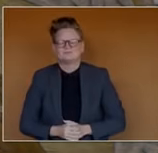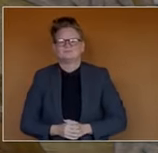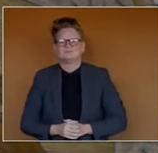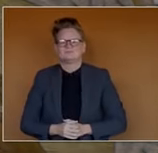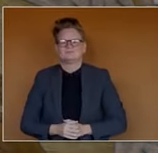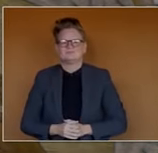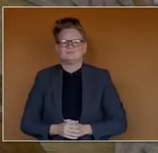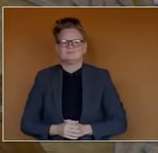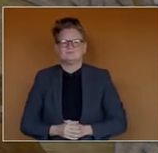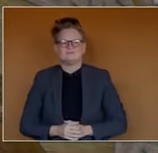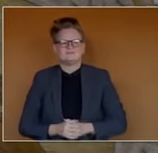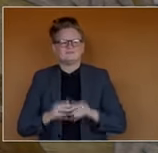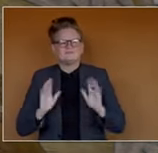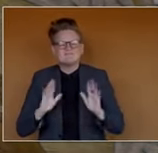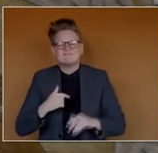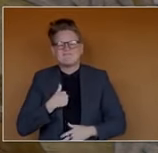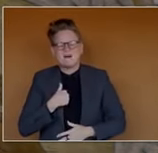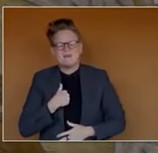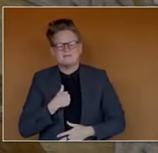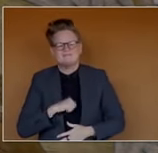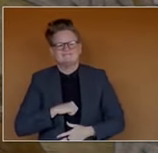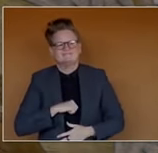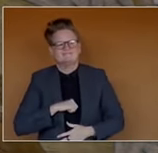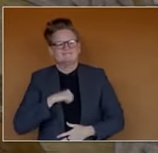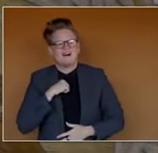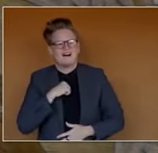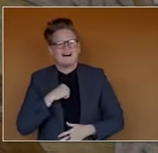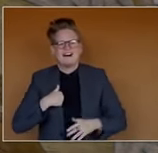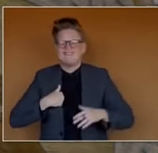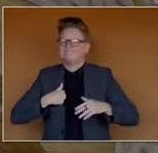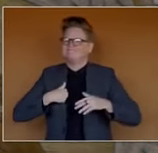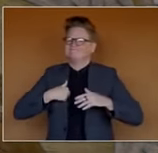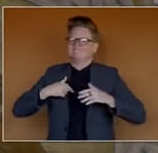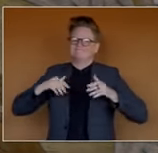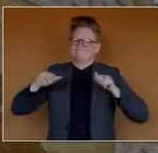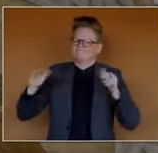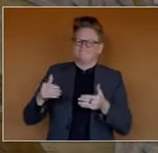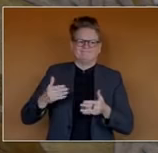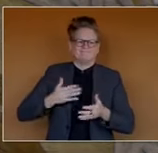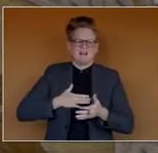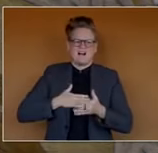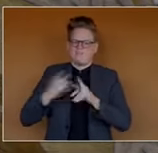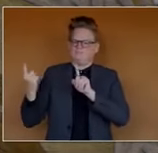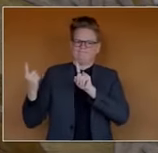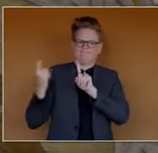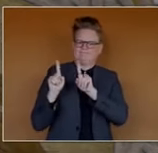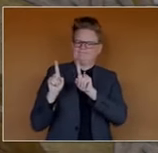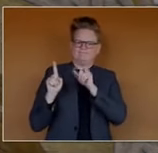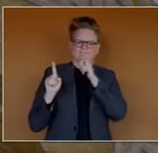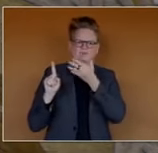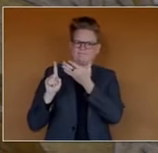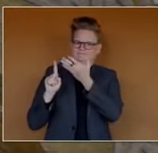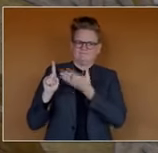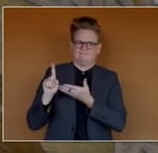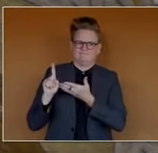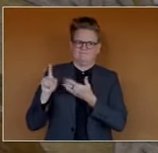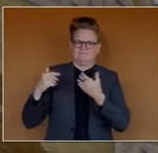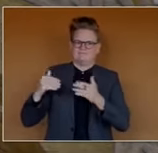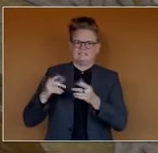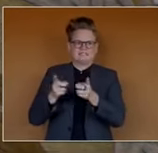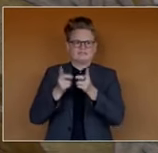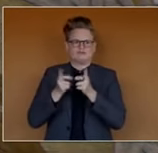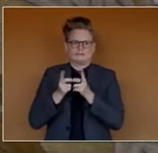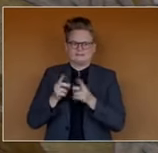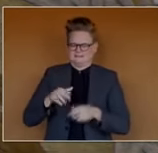I'm so proud to introduce my colleague, whose district we're in, State Senator